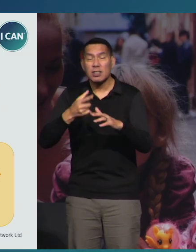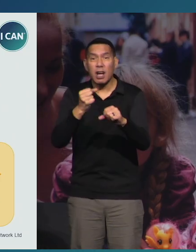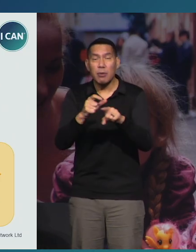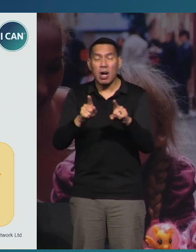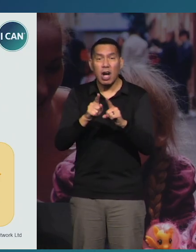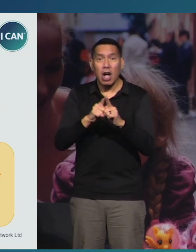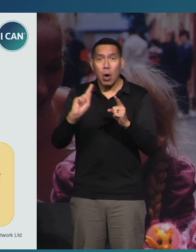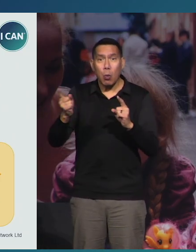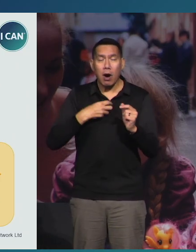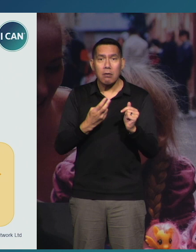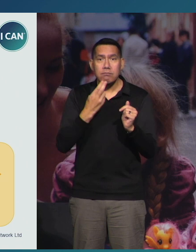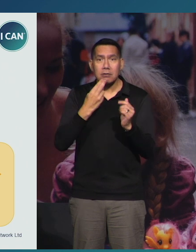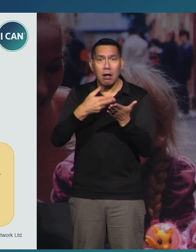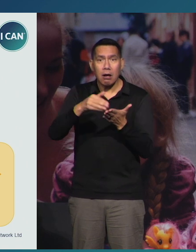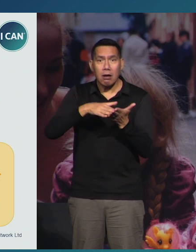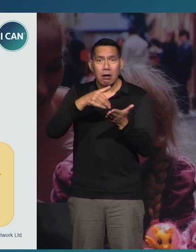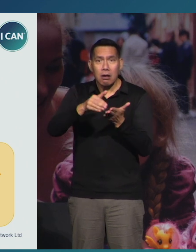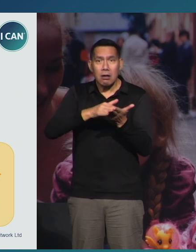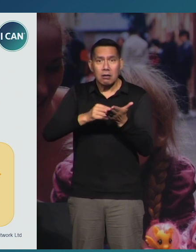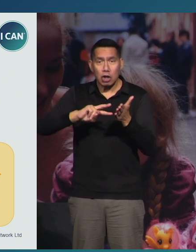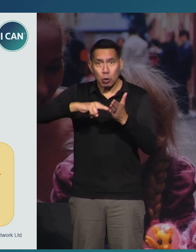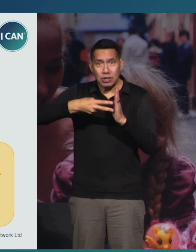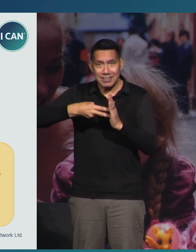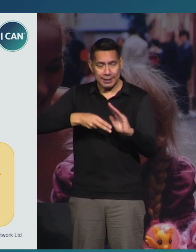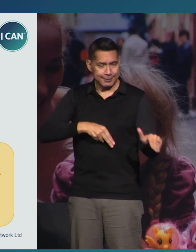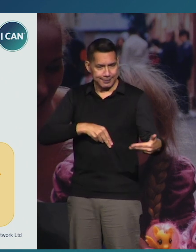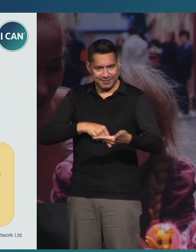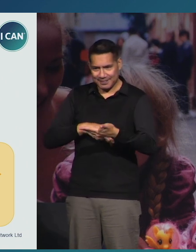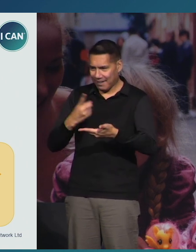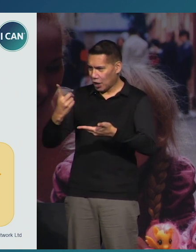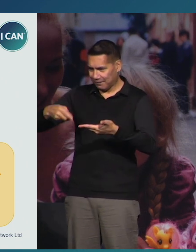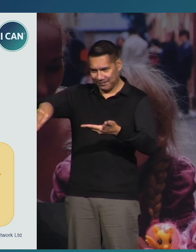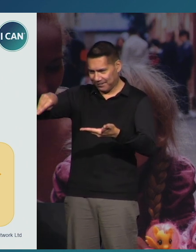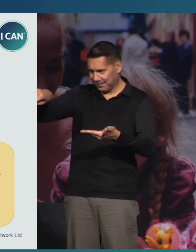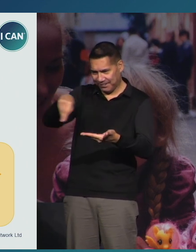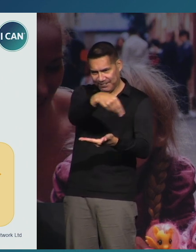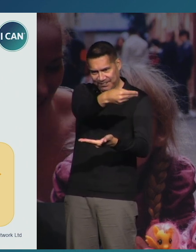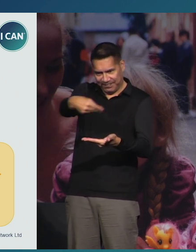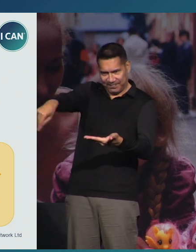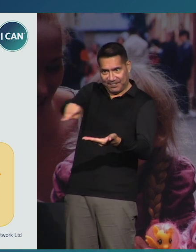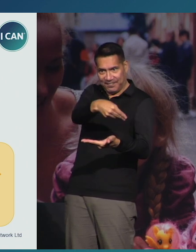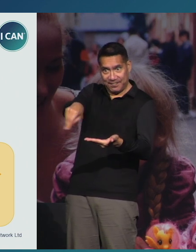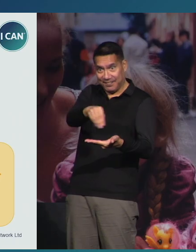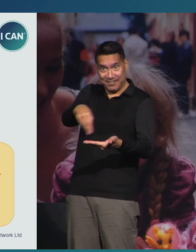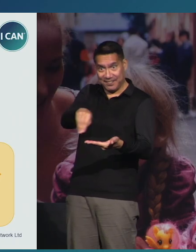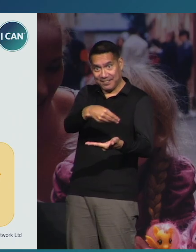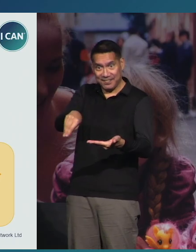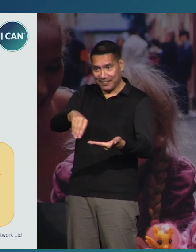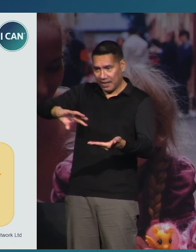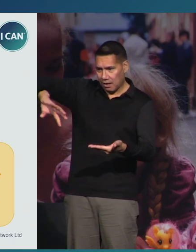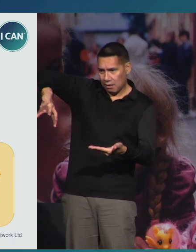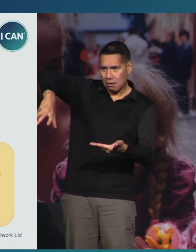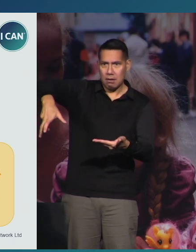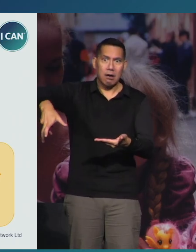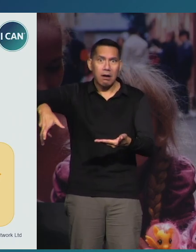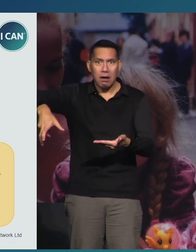butter toast, you've toasted the bread, you've got the knife, you've got the peanut butter, you spread the peanut butter on, and then you close the peanut butter